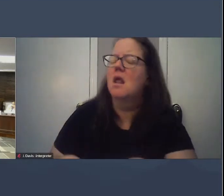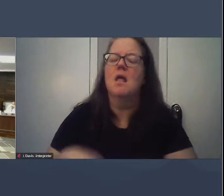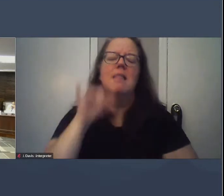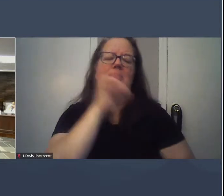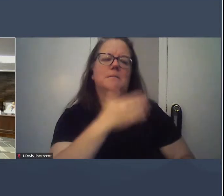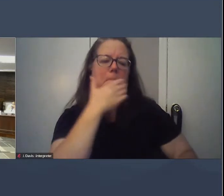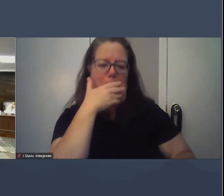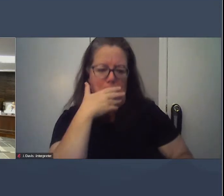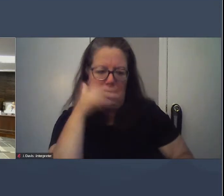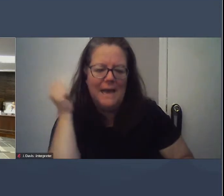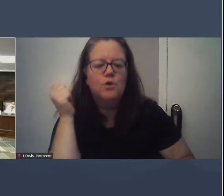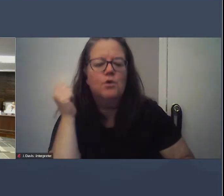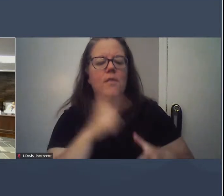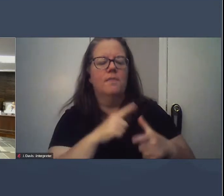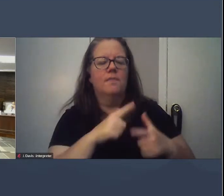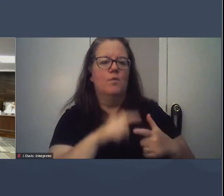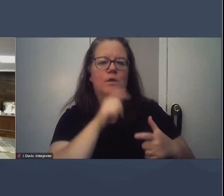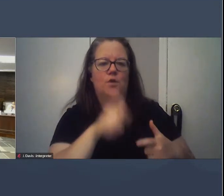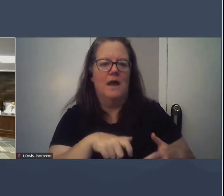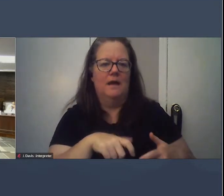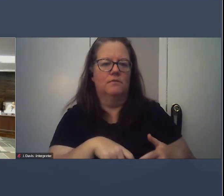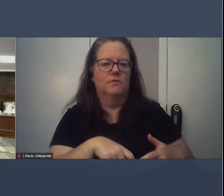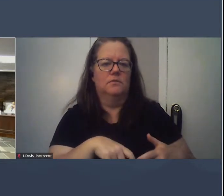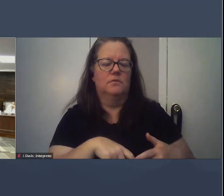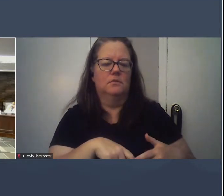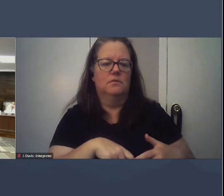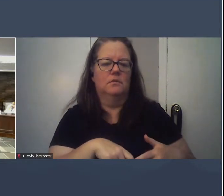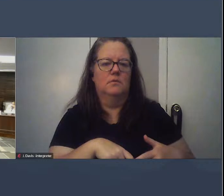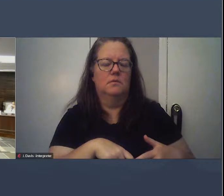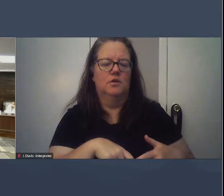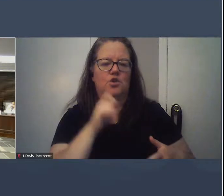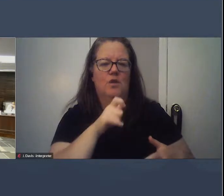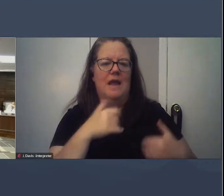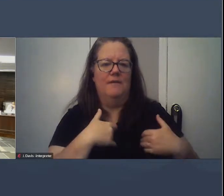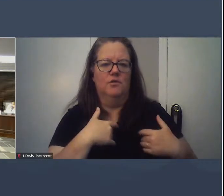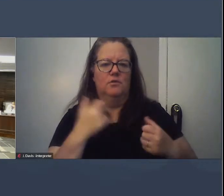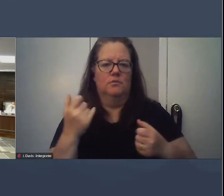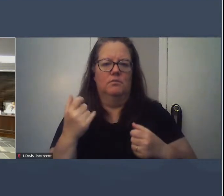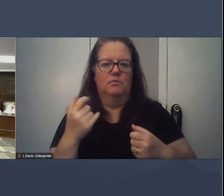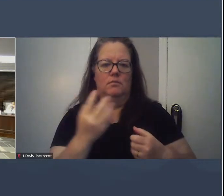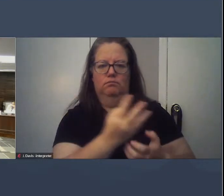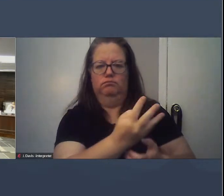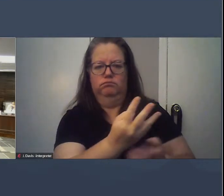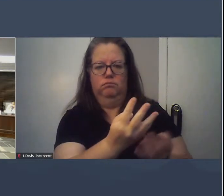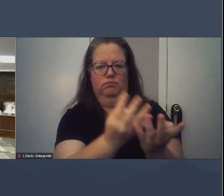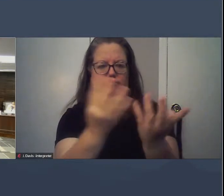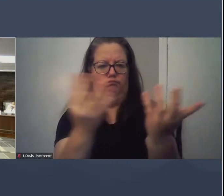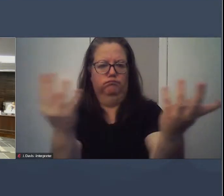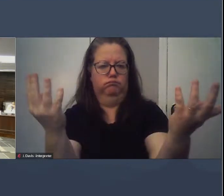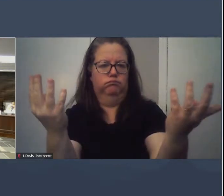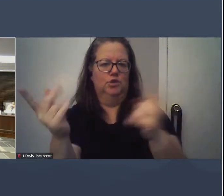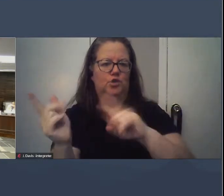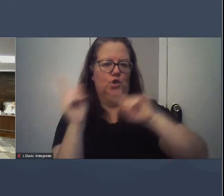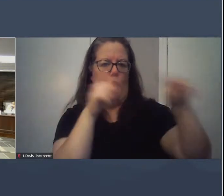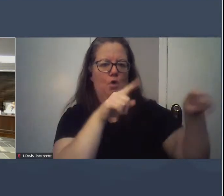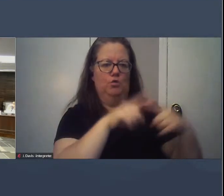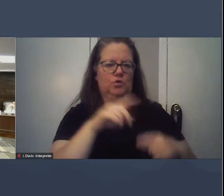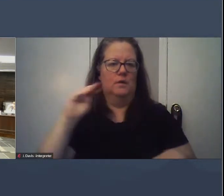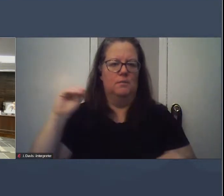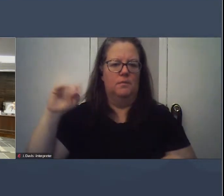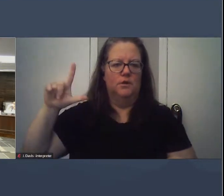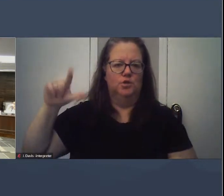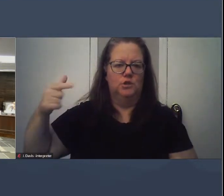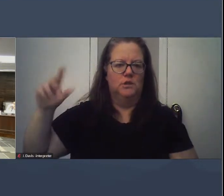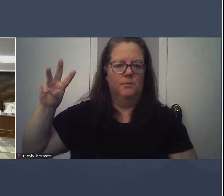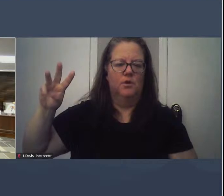do it, and then that might eliminate some of the. That way you don't have to coordinate all of you or whoever's interested trying to get down there. I mean, we can do it. If we can do it that way, I think